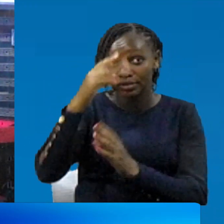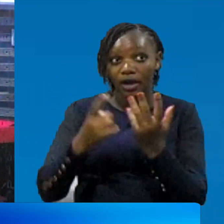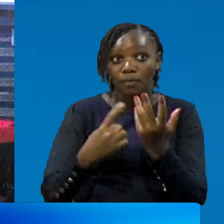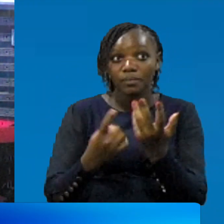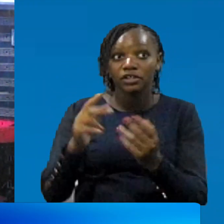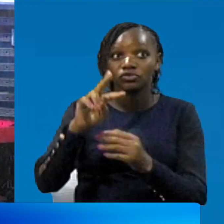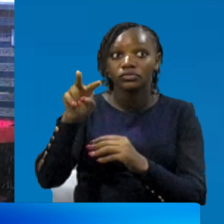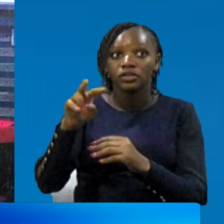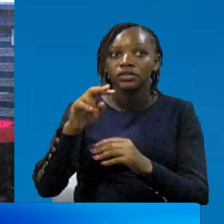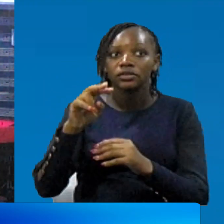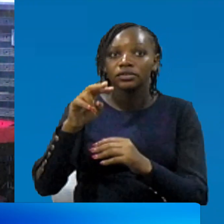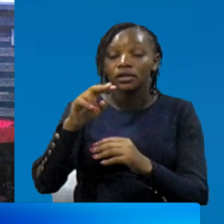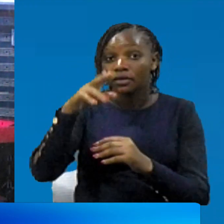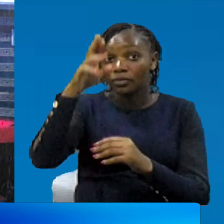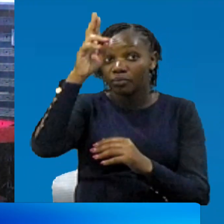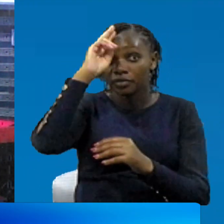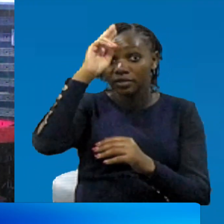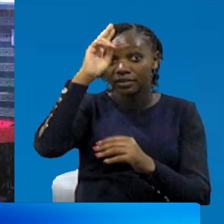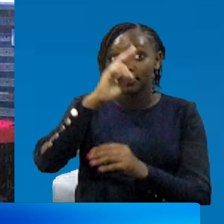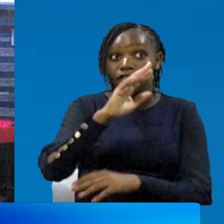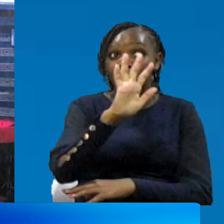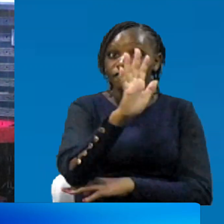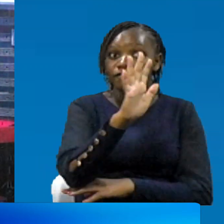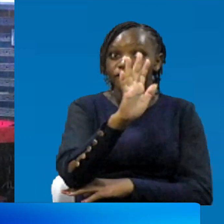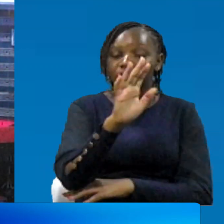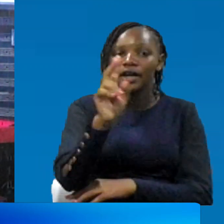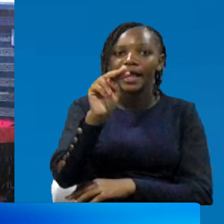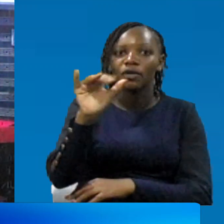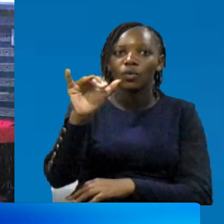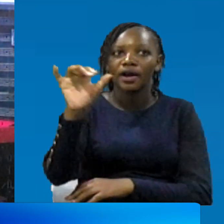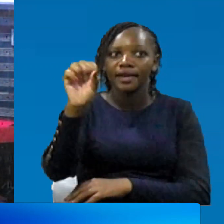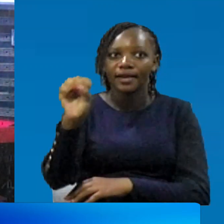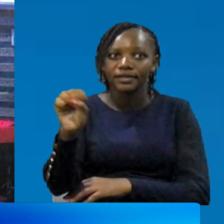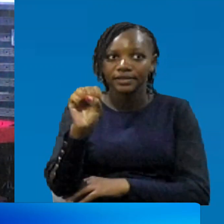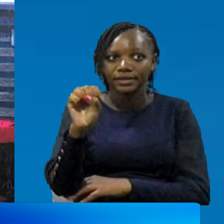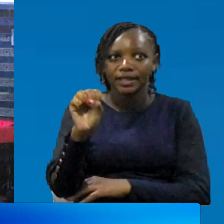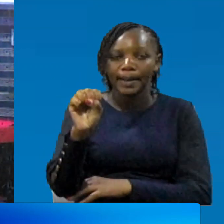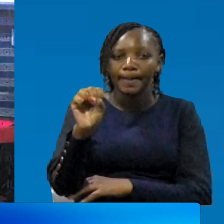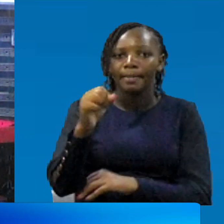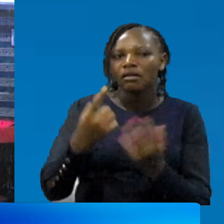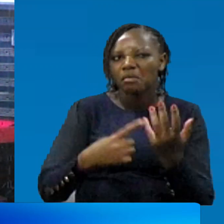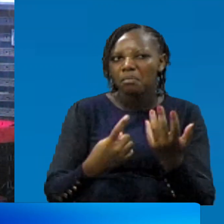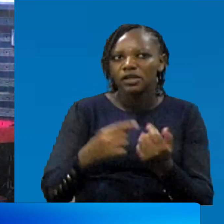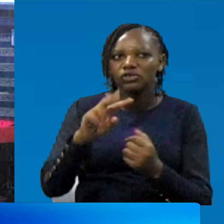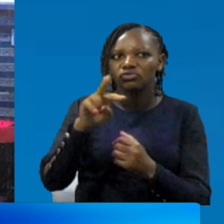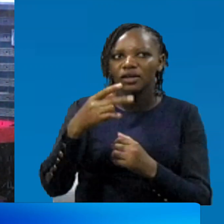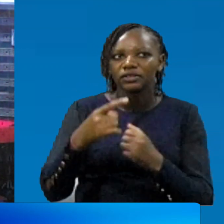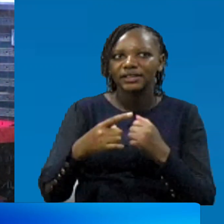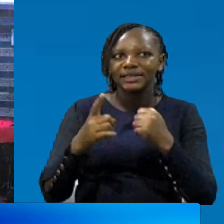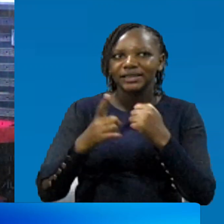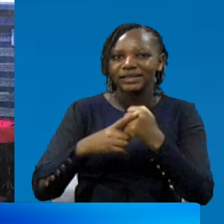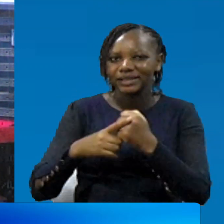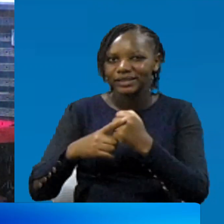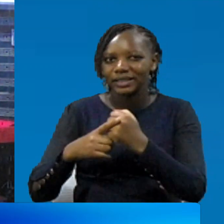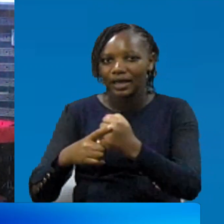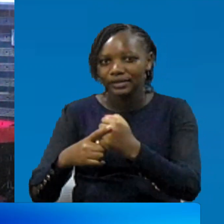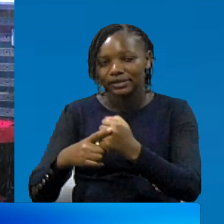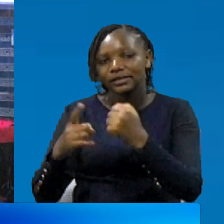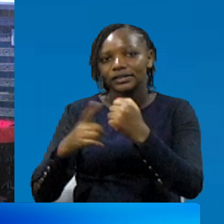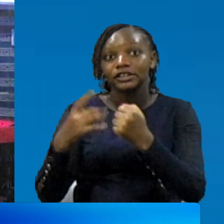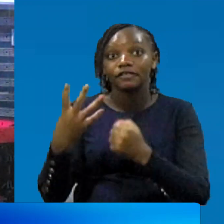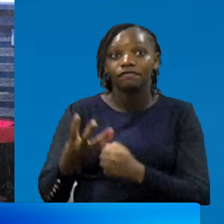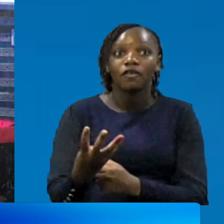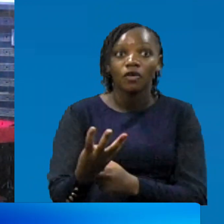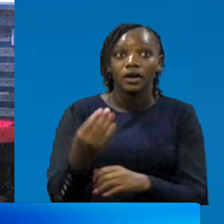2,664 Forest Ranger recruits at NYS Gilgil College in Nakuru County. The recruits underwent